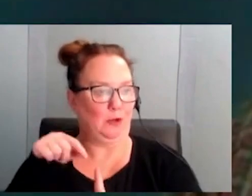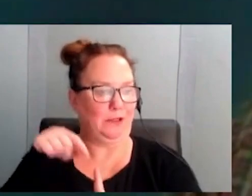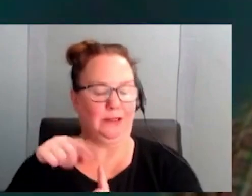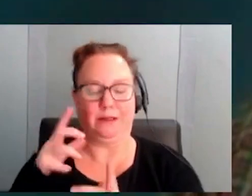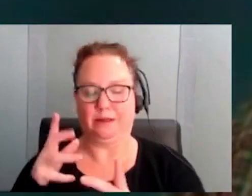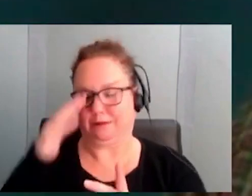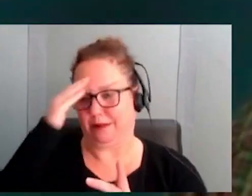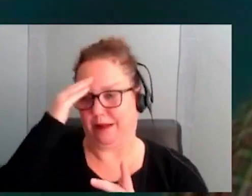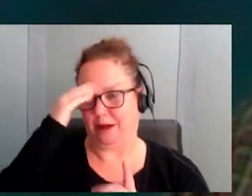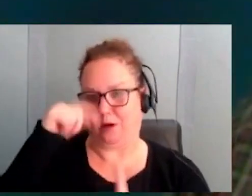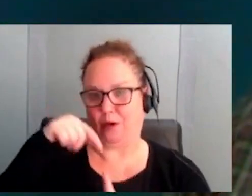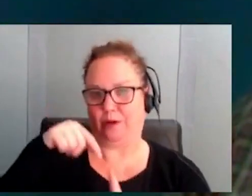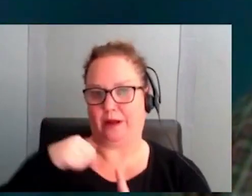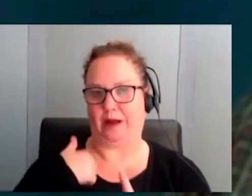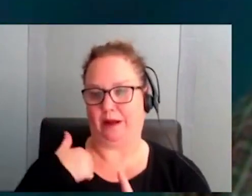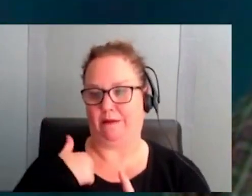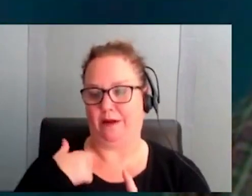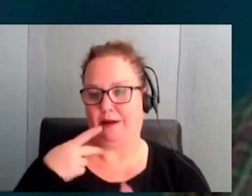they know that